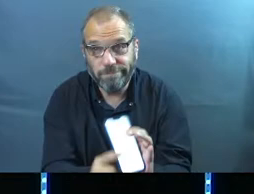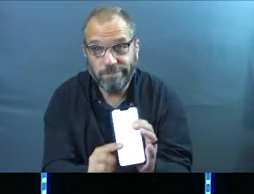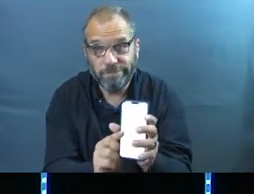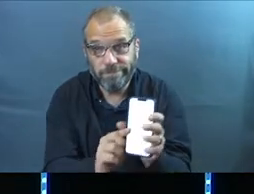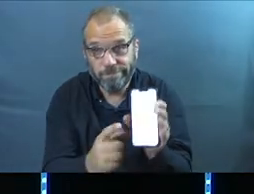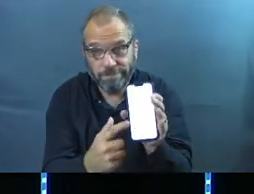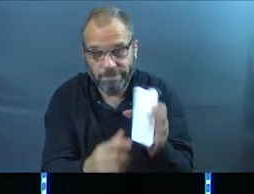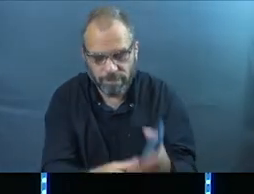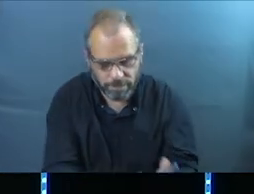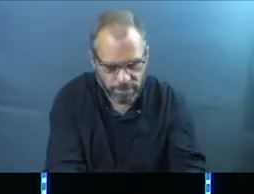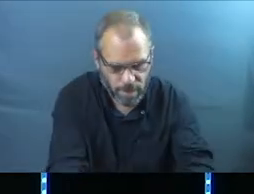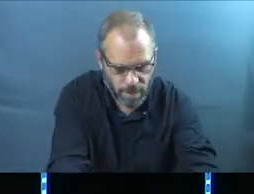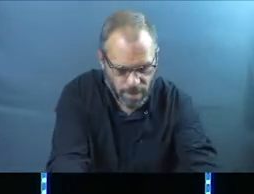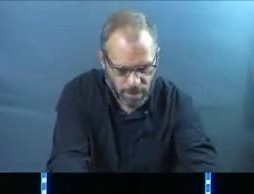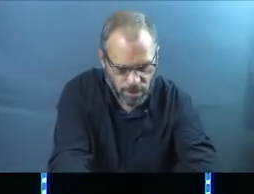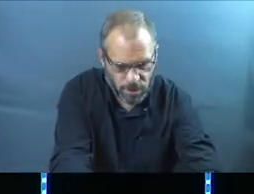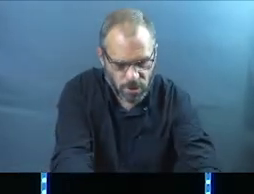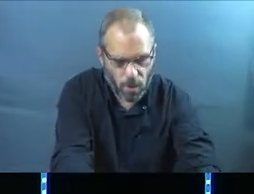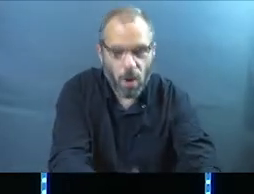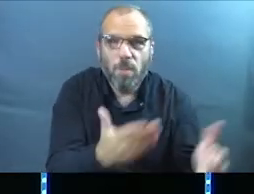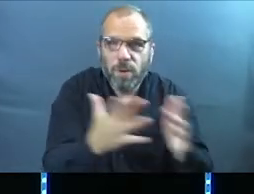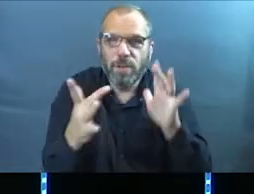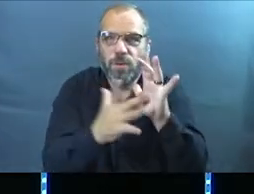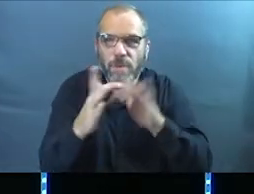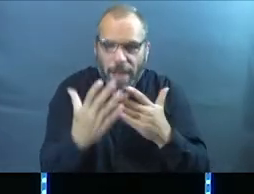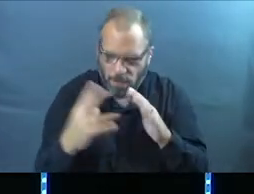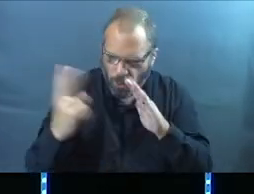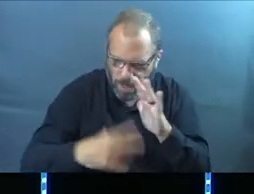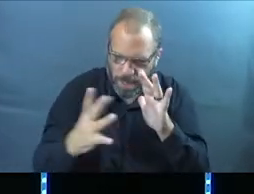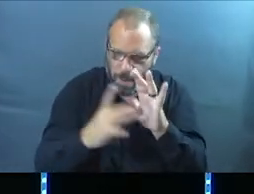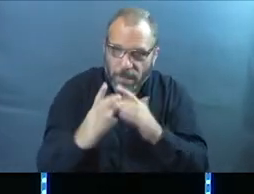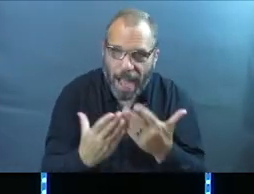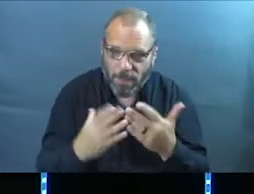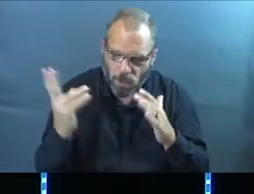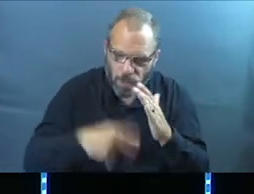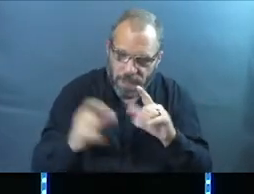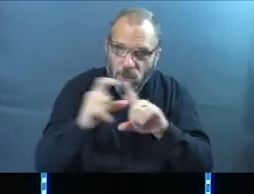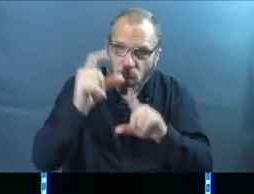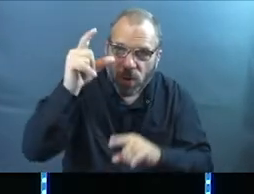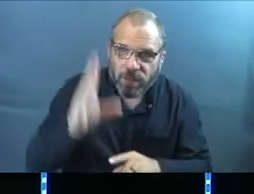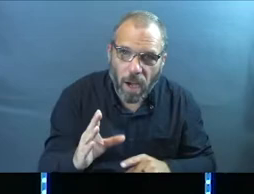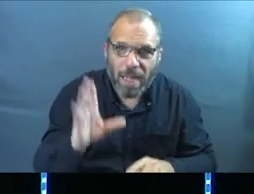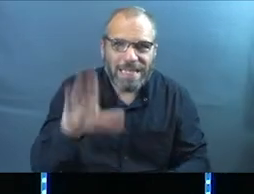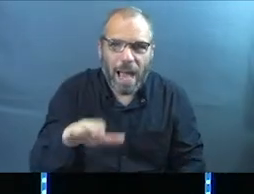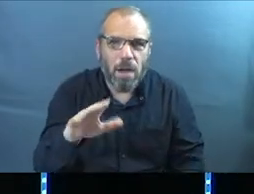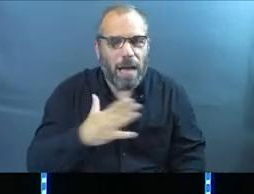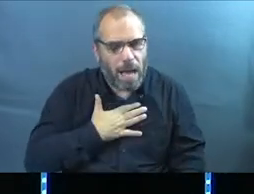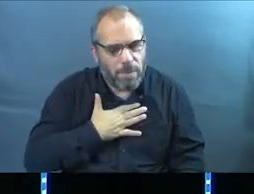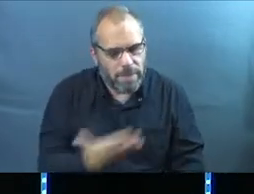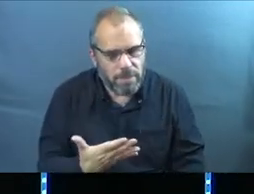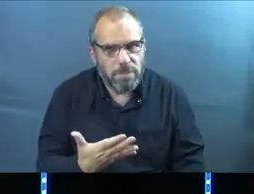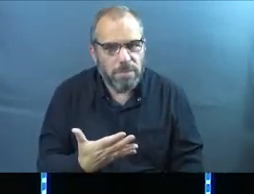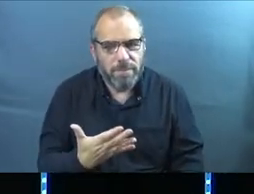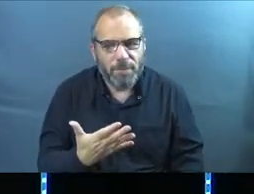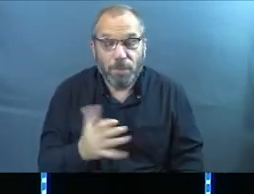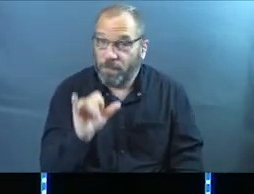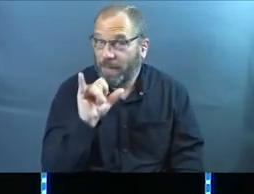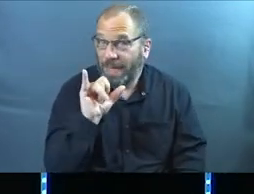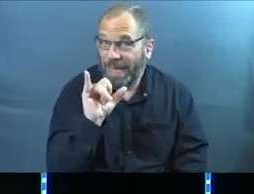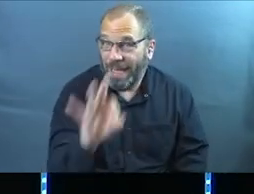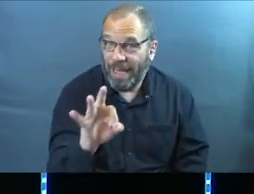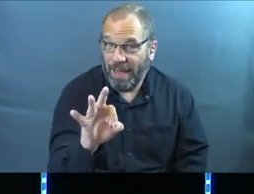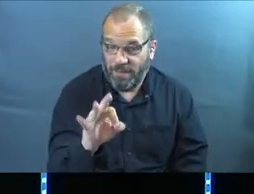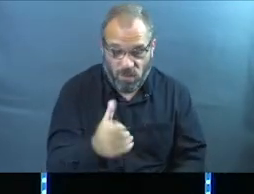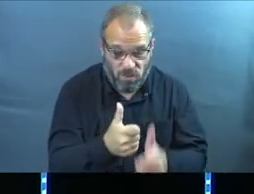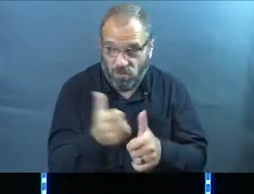huge part of us walking with Jesus Christ is to read a Bible and to read the Word of God. And I just want to admit to you that if you just